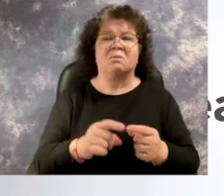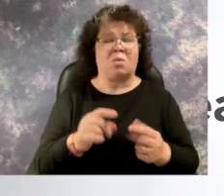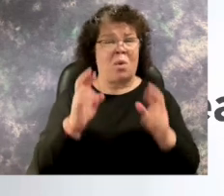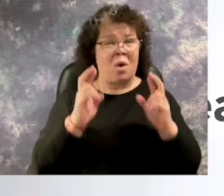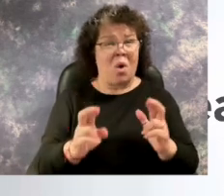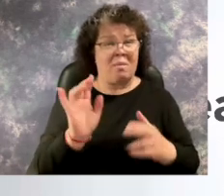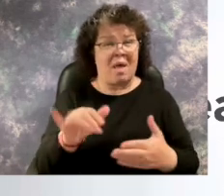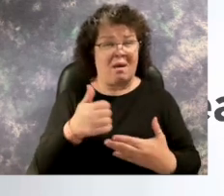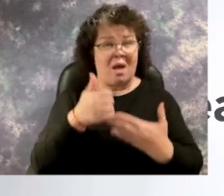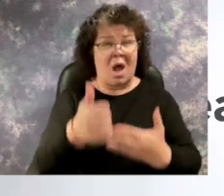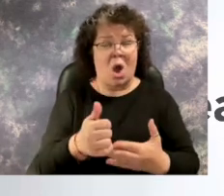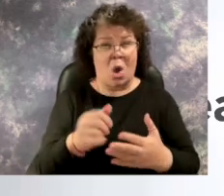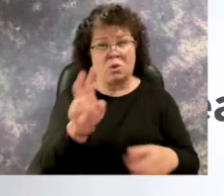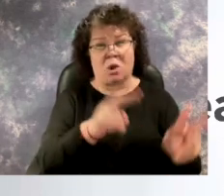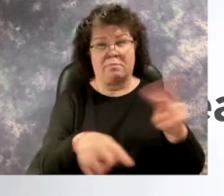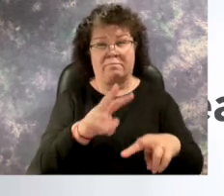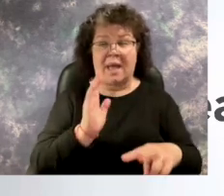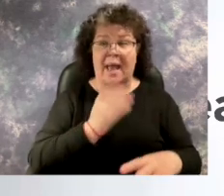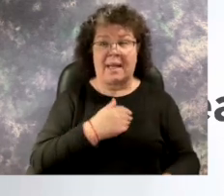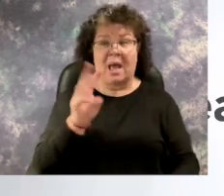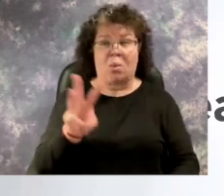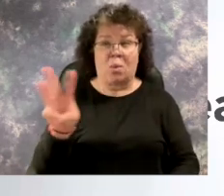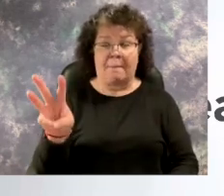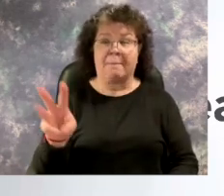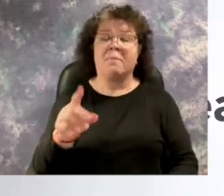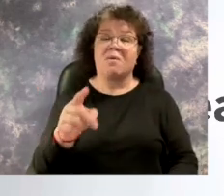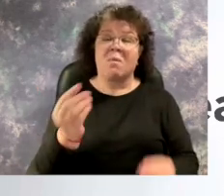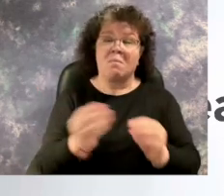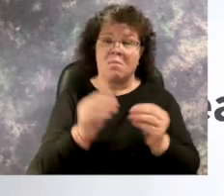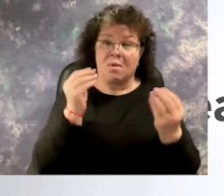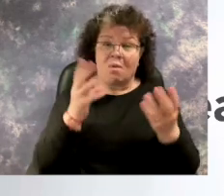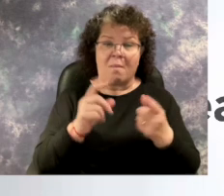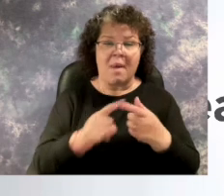helpful. Please email us at